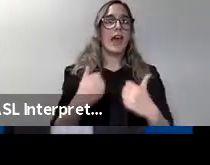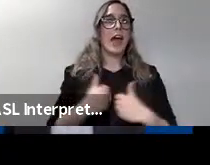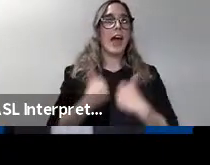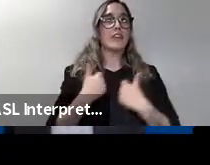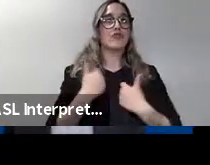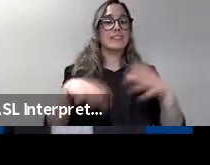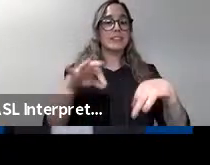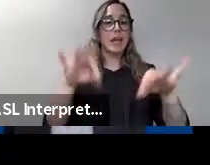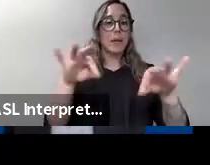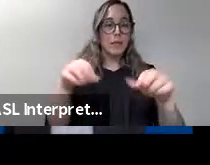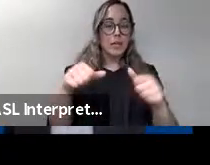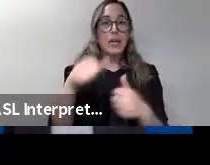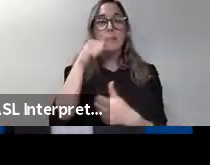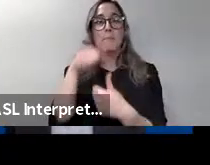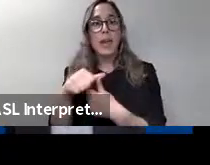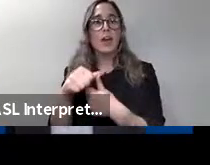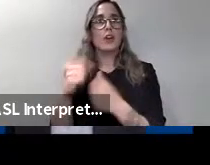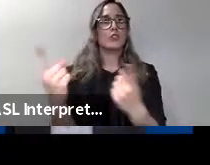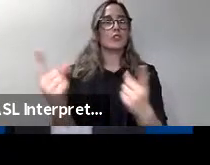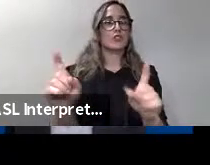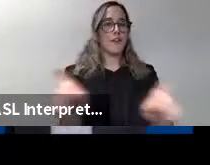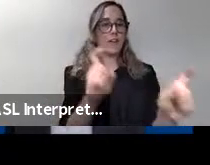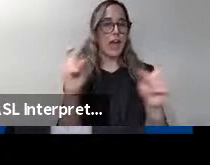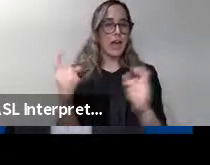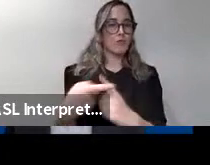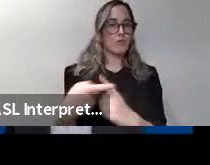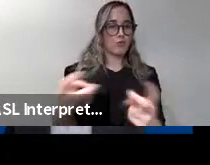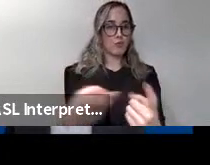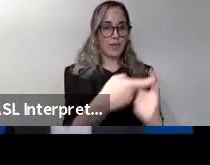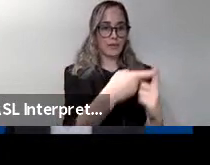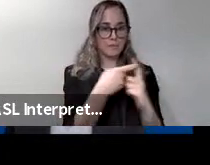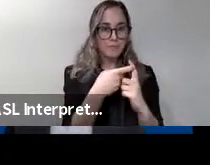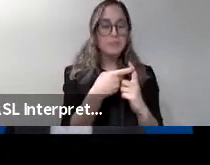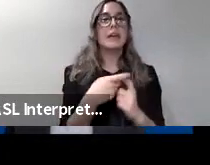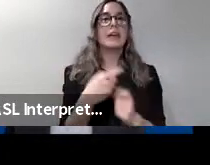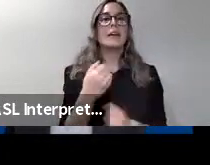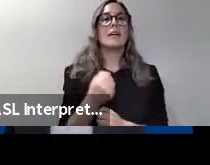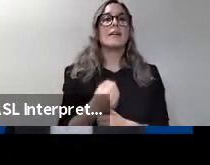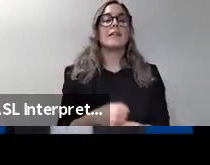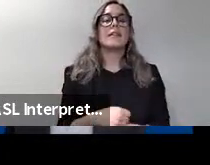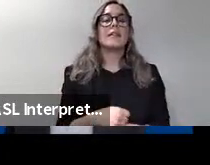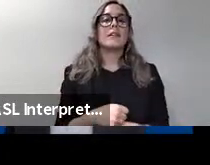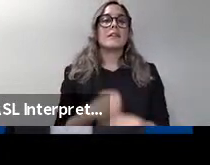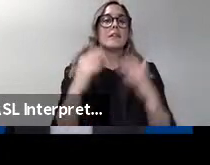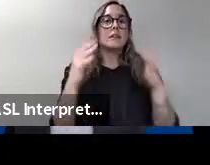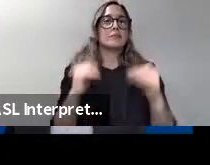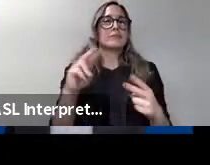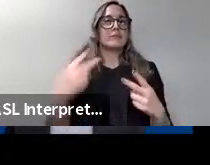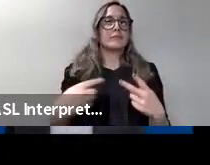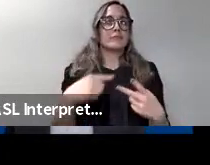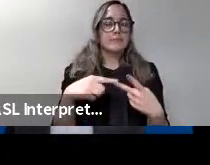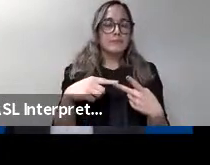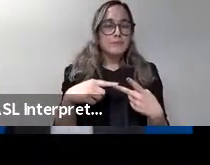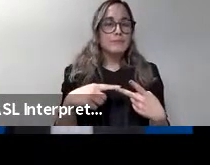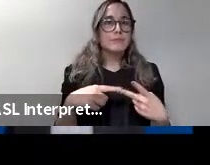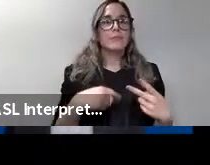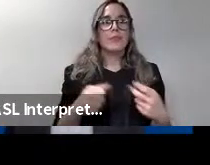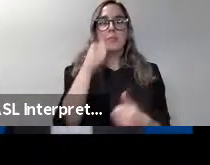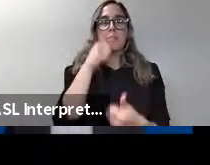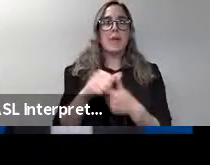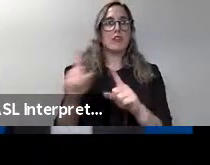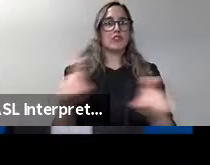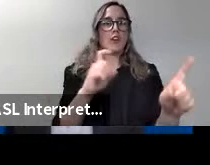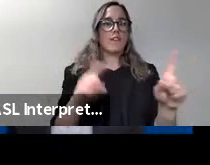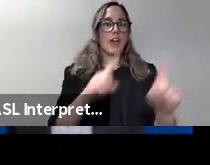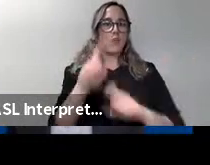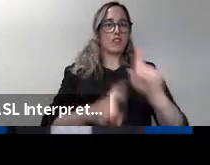sampling and mail survey recruitment procedures that ensured a robust data collection. Second, I'll walk through the survey methodology and questionnaire